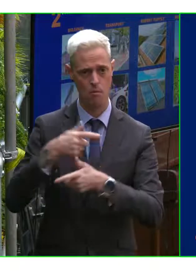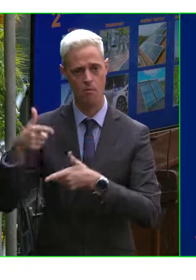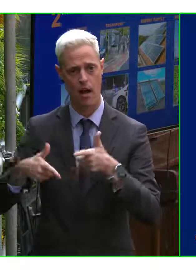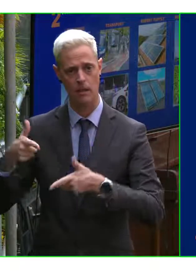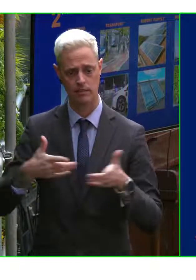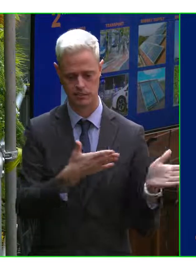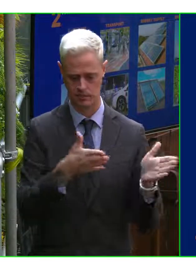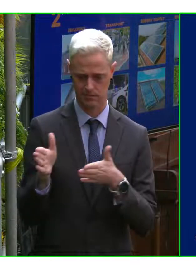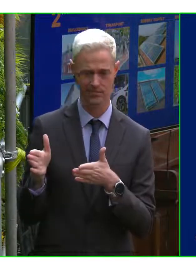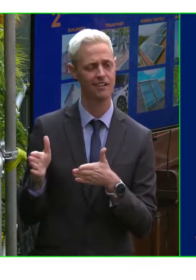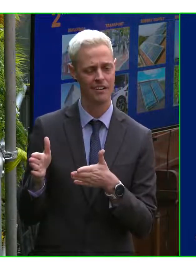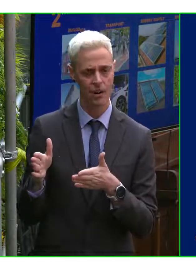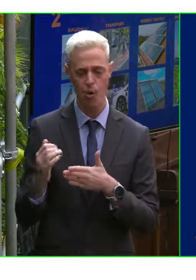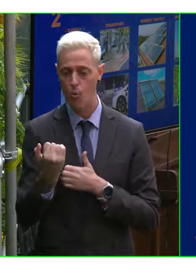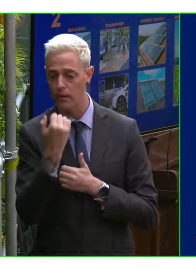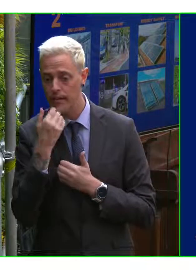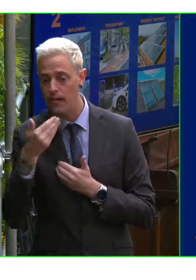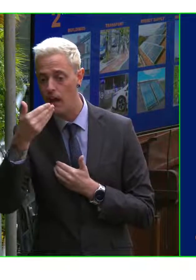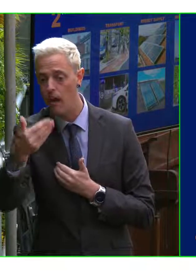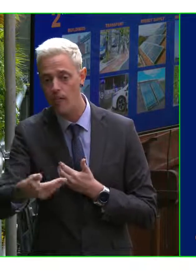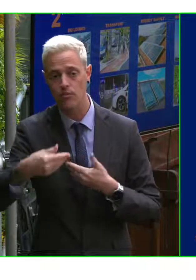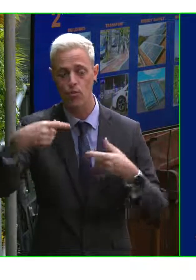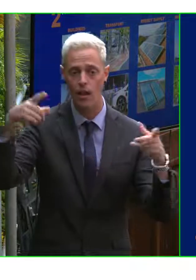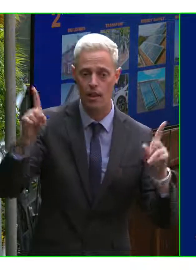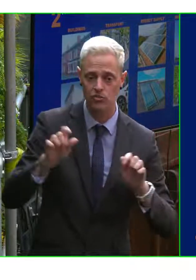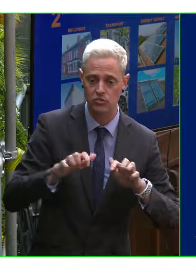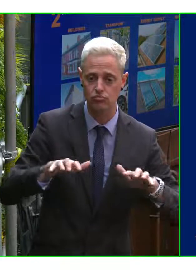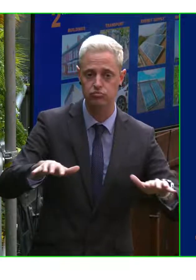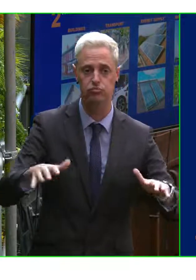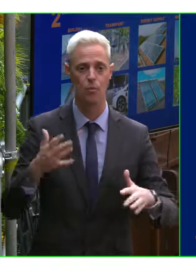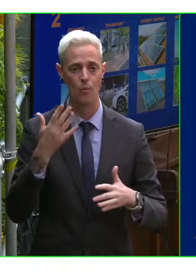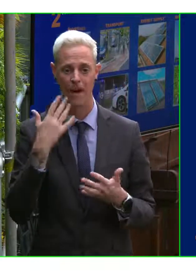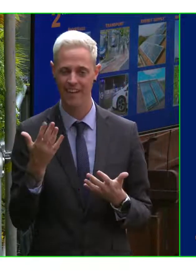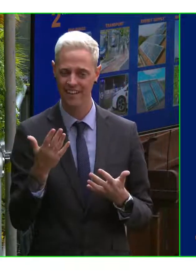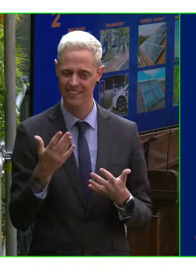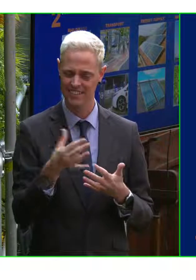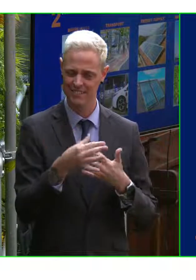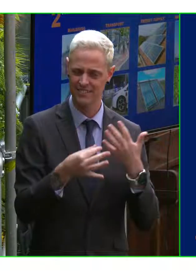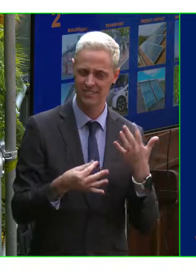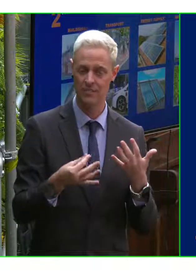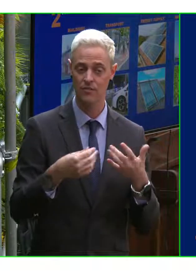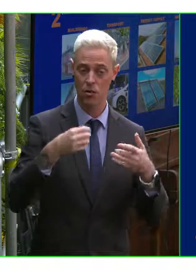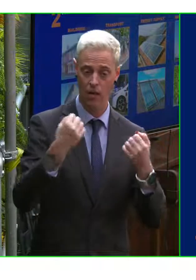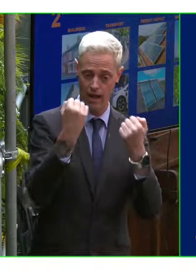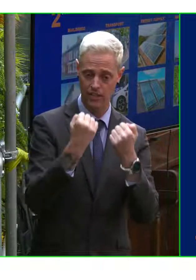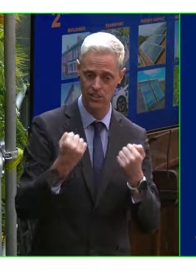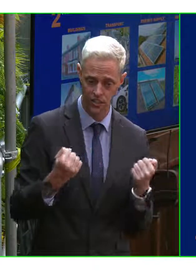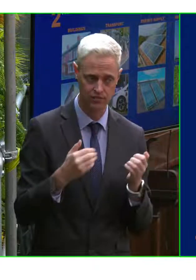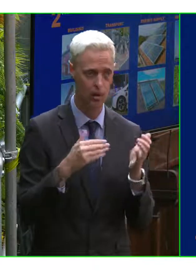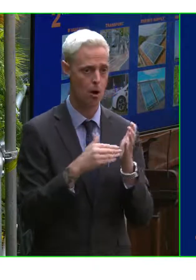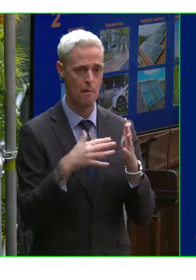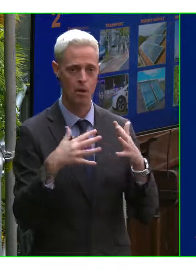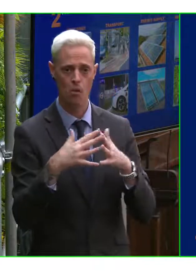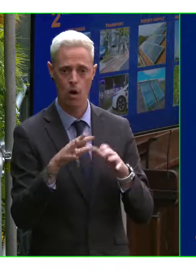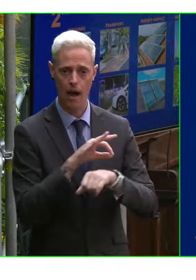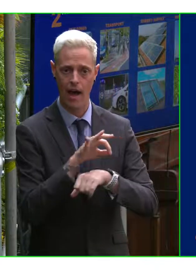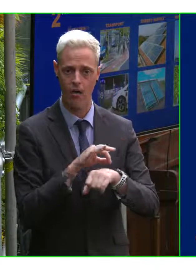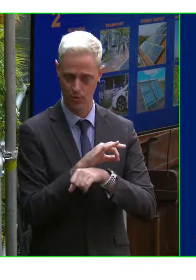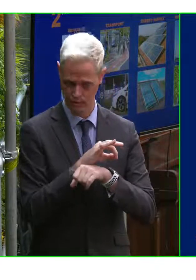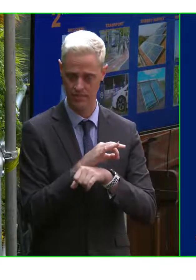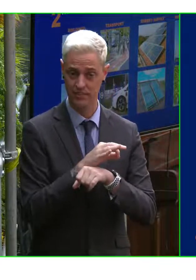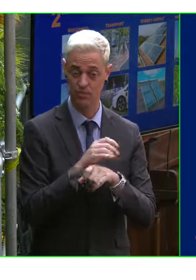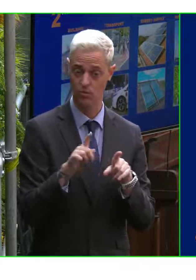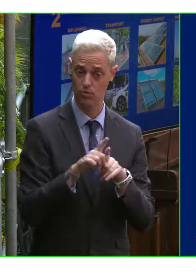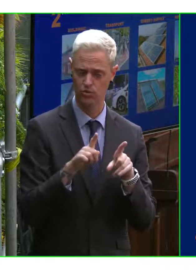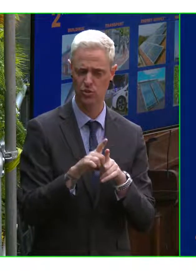do we need to electrify things by. And of course in energy, it gives metrics like not just in megawatt hours, but it helps you visualize how